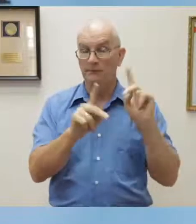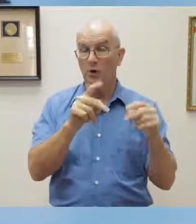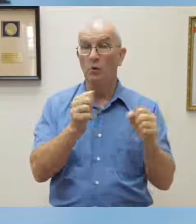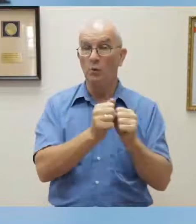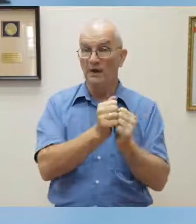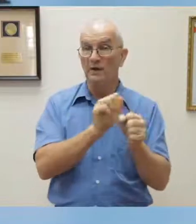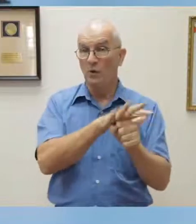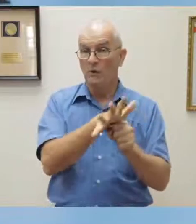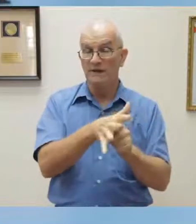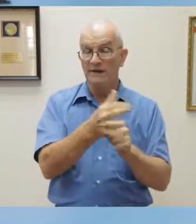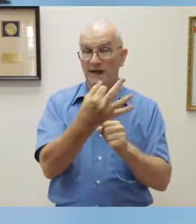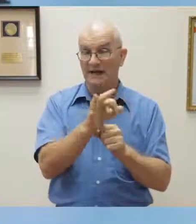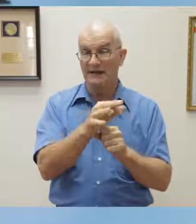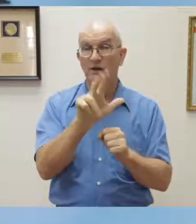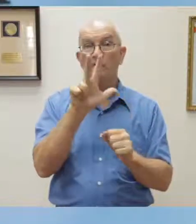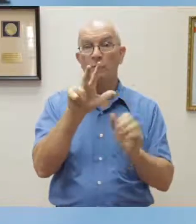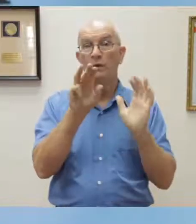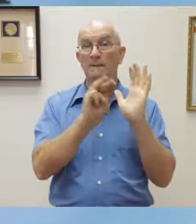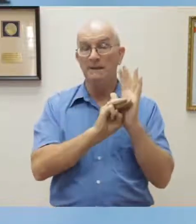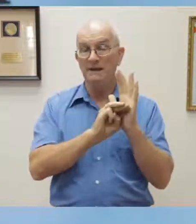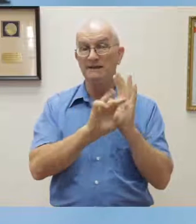is